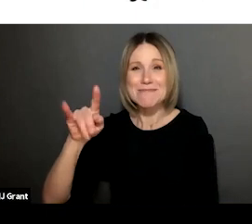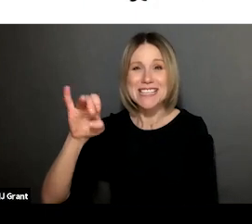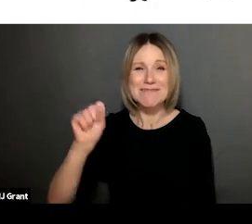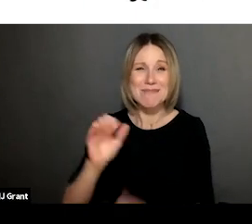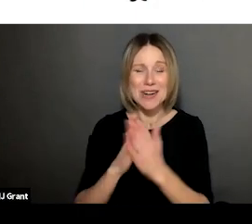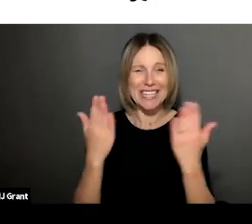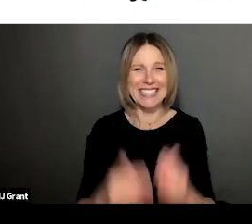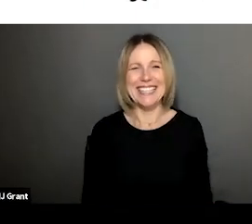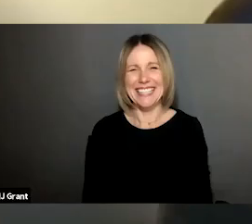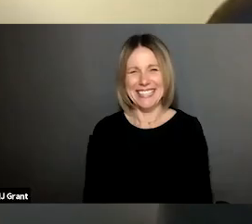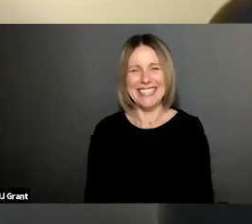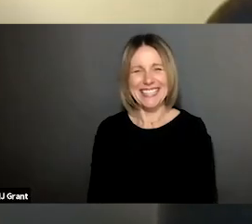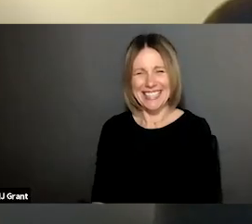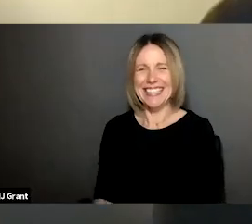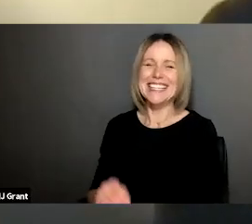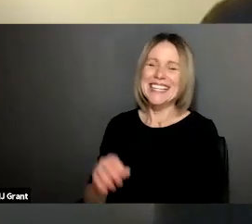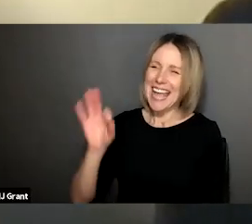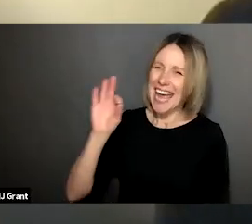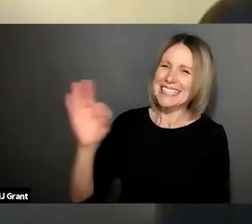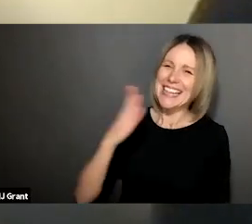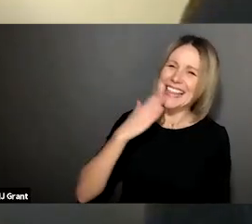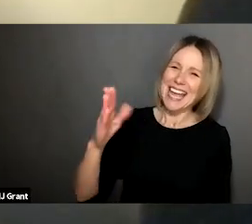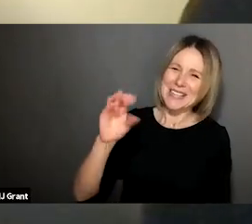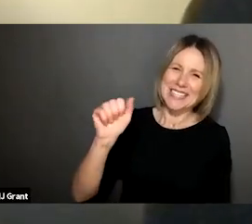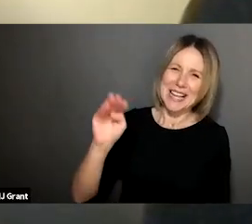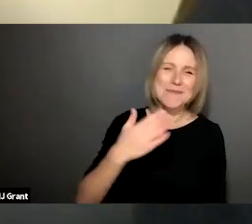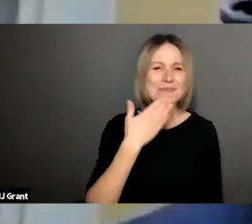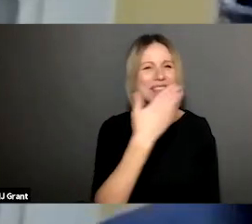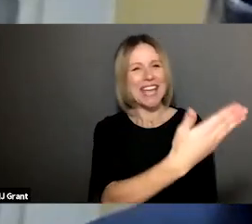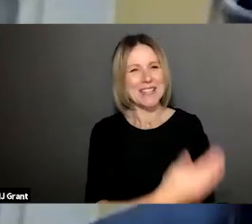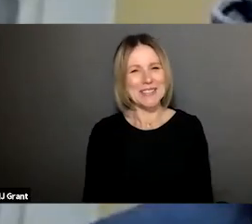Excellent. Thank you, Sam. Thanks, Andrew.